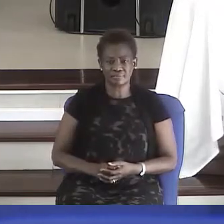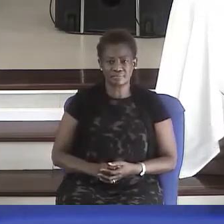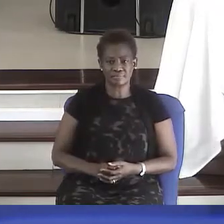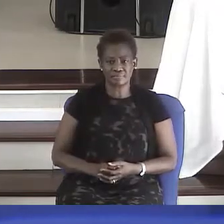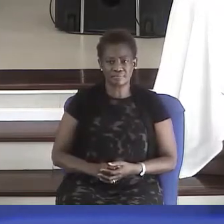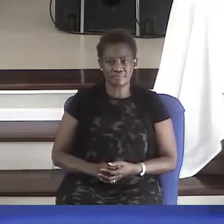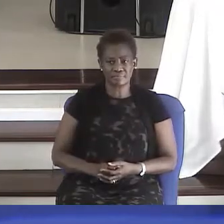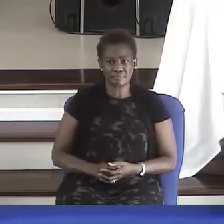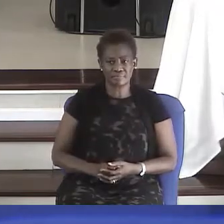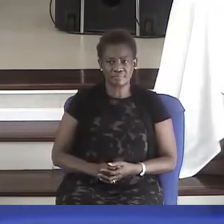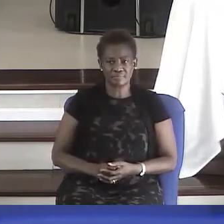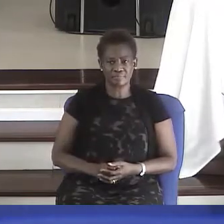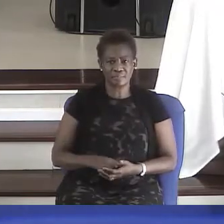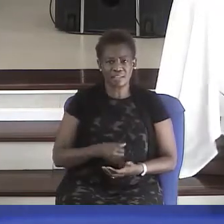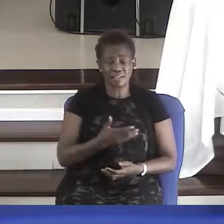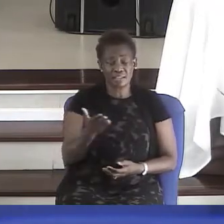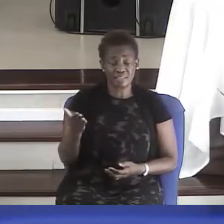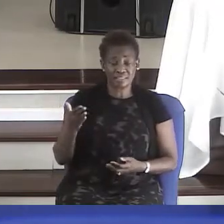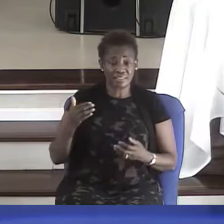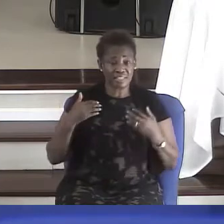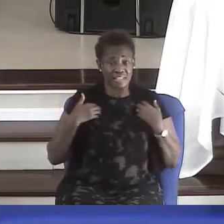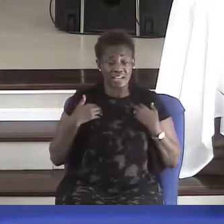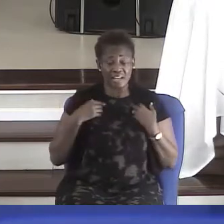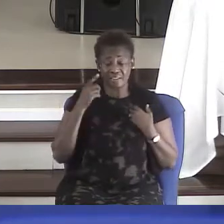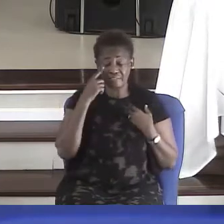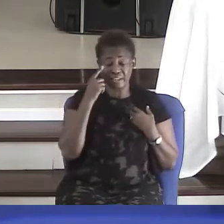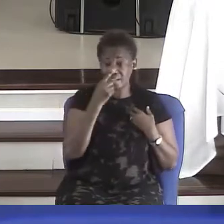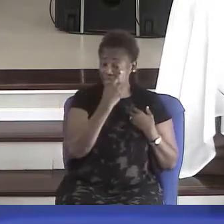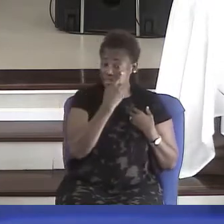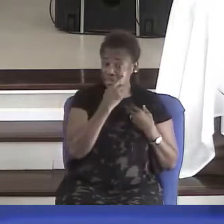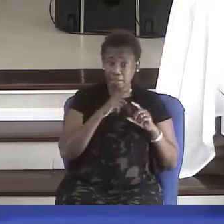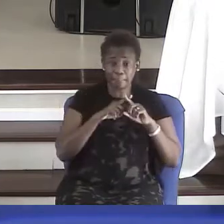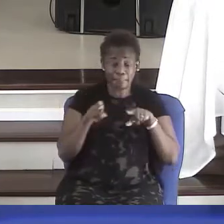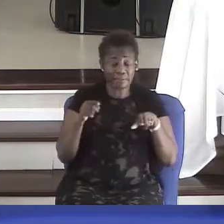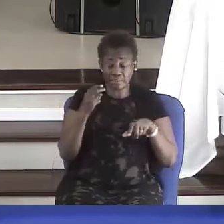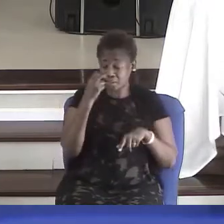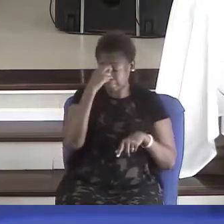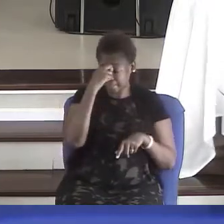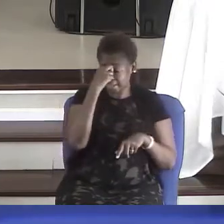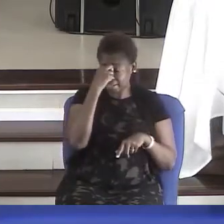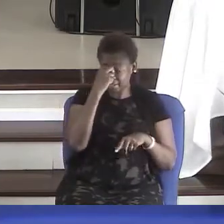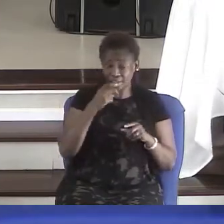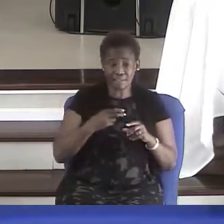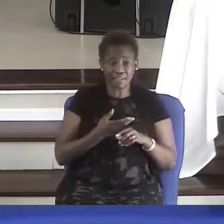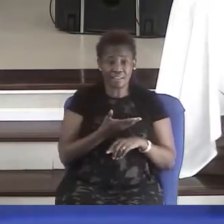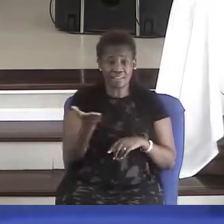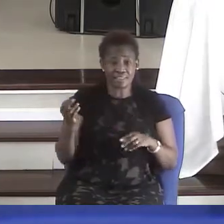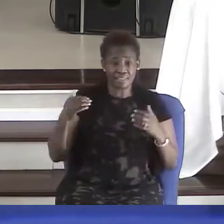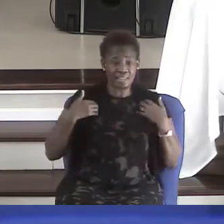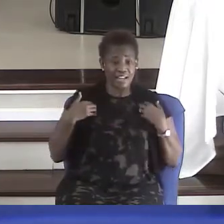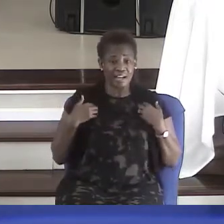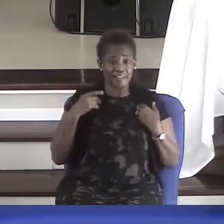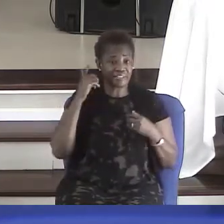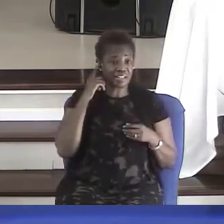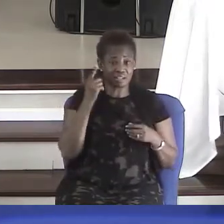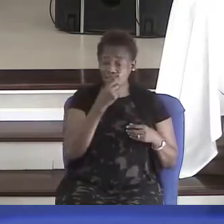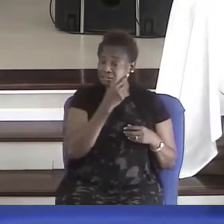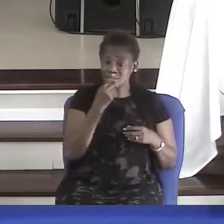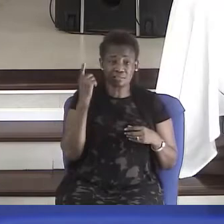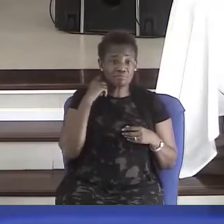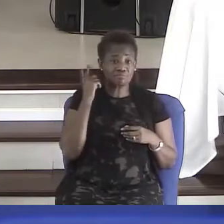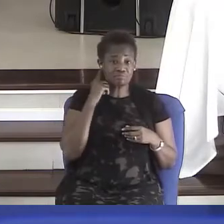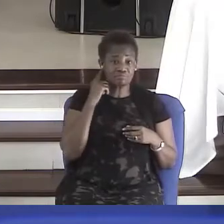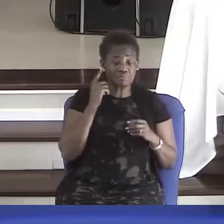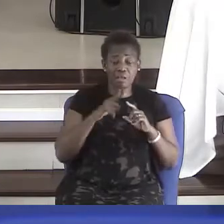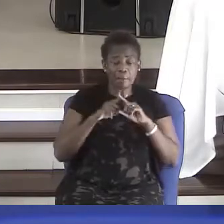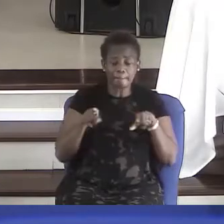them have eye, but them blind. They have ears, but they don't know what they have it for. They have